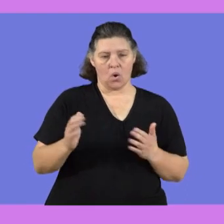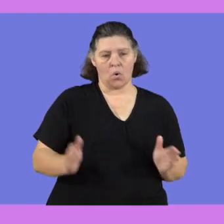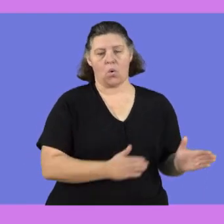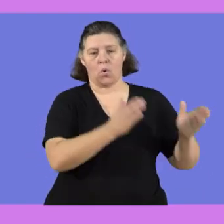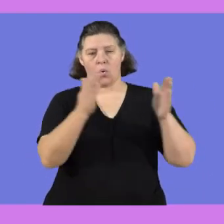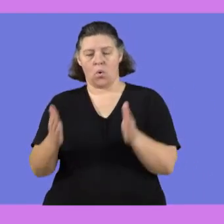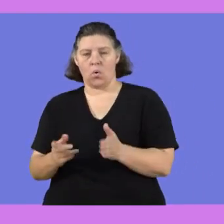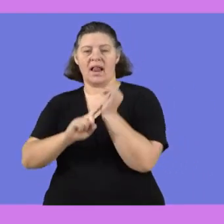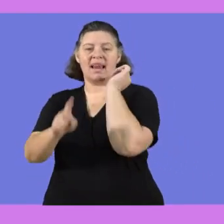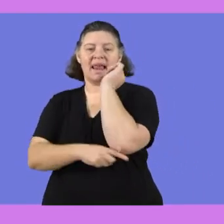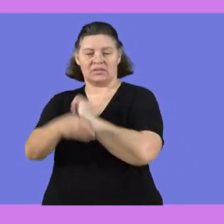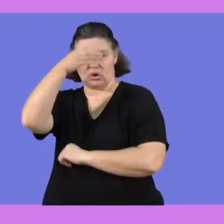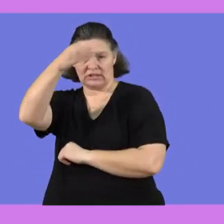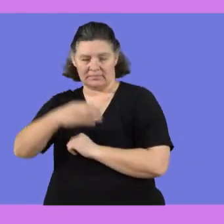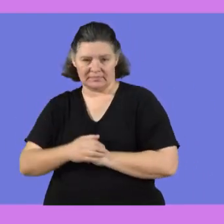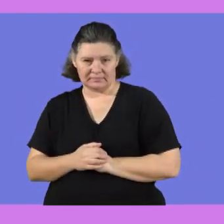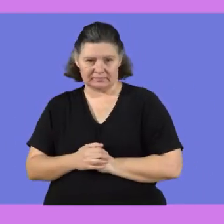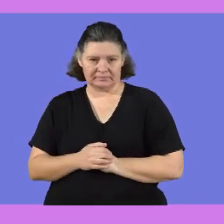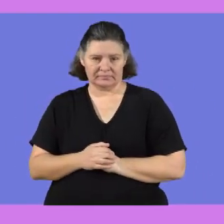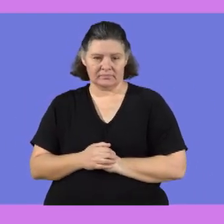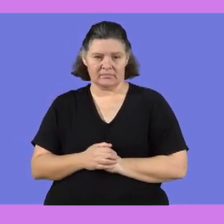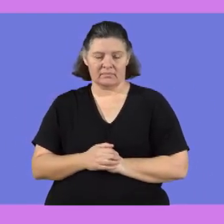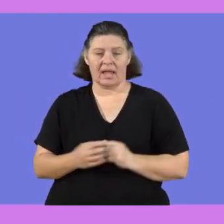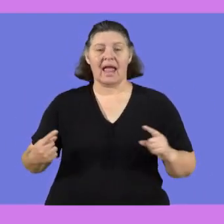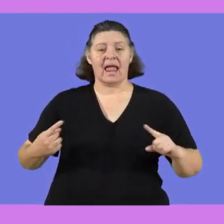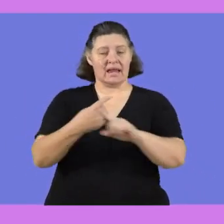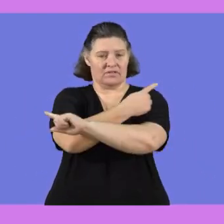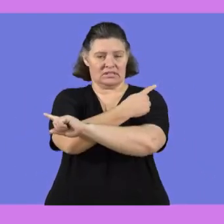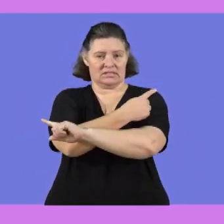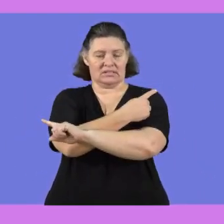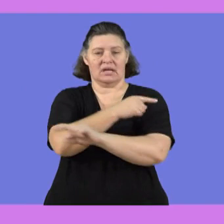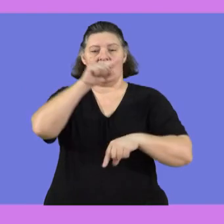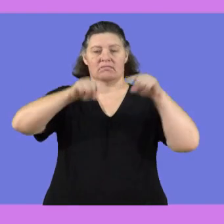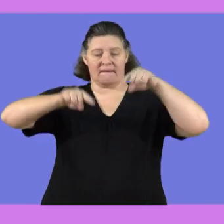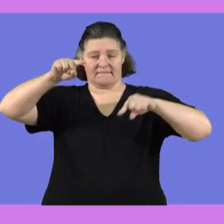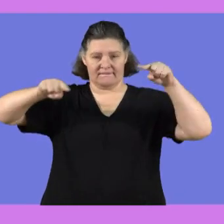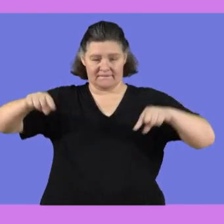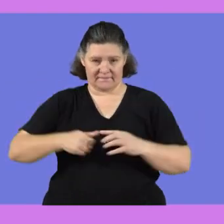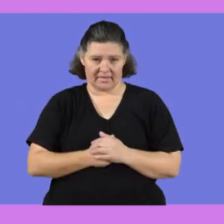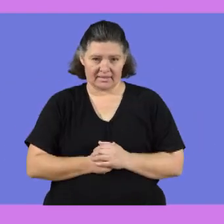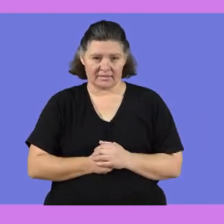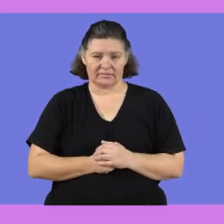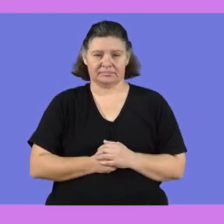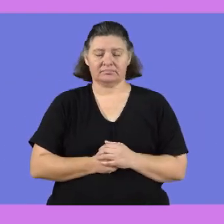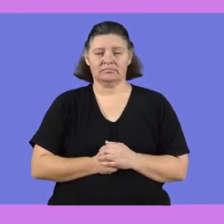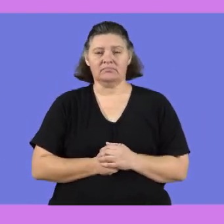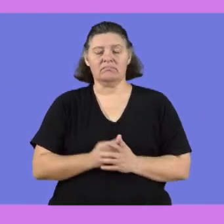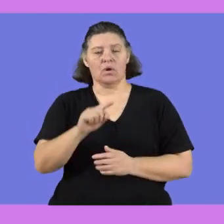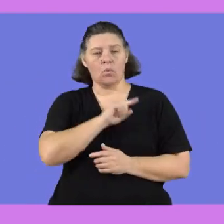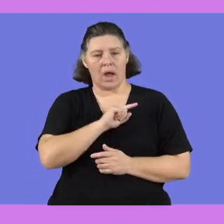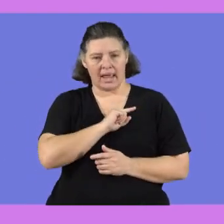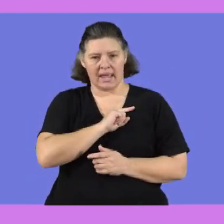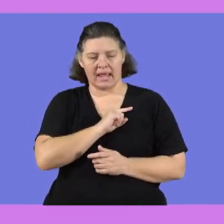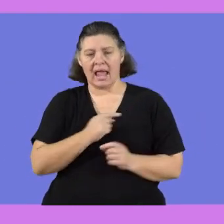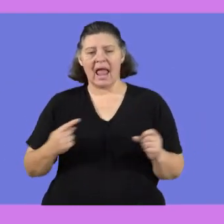us move to the last concept, the inverse proportion graphs. So now, because